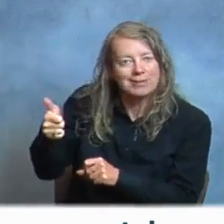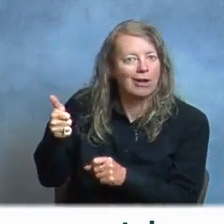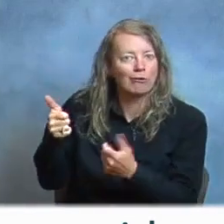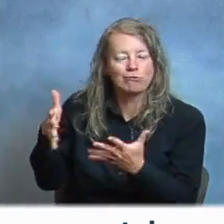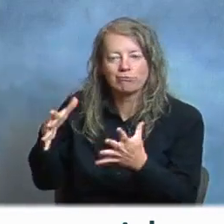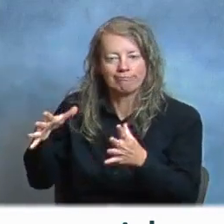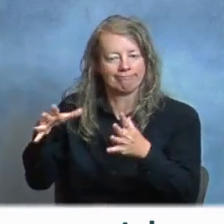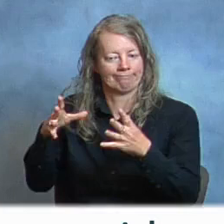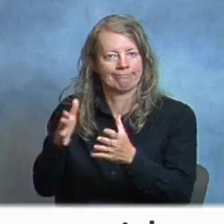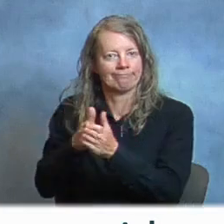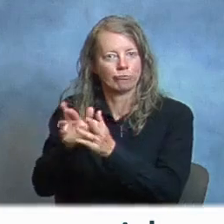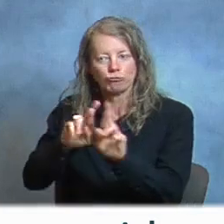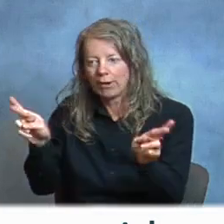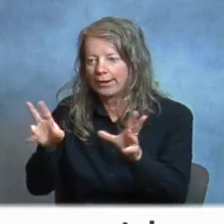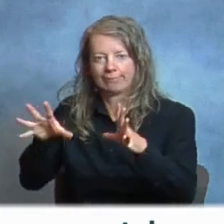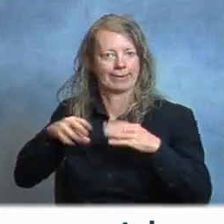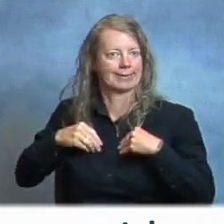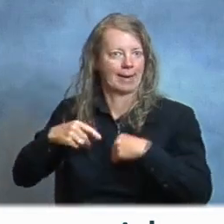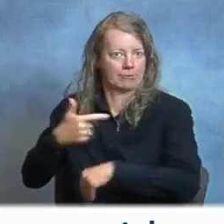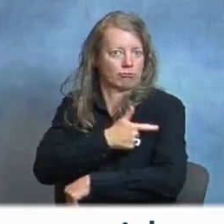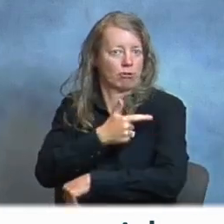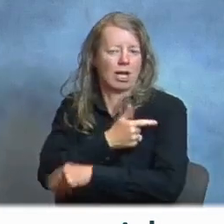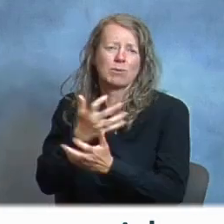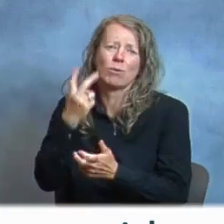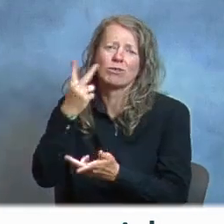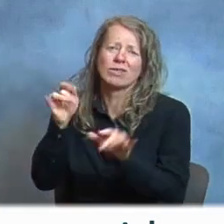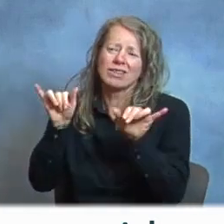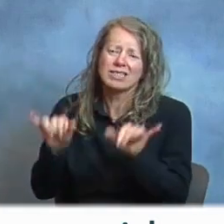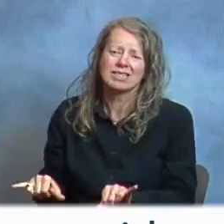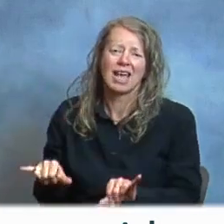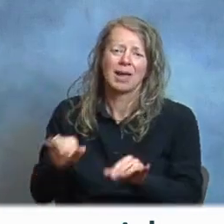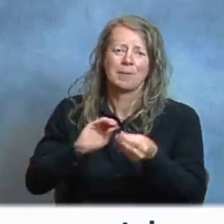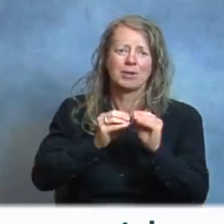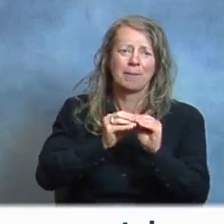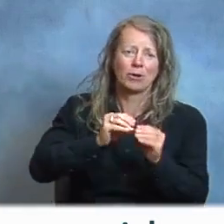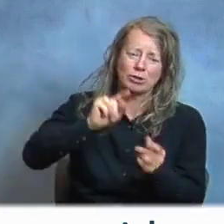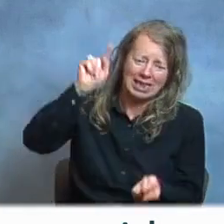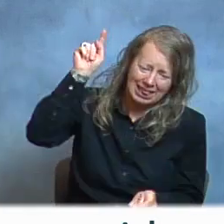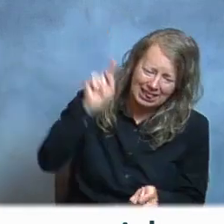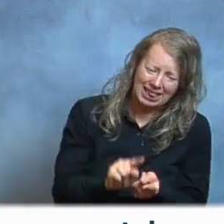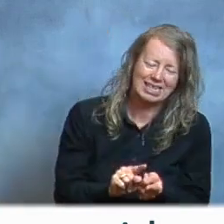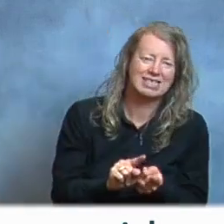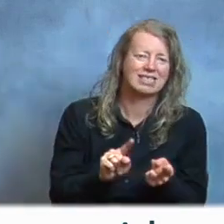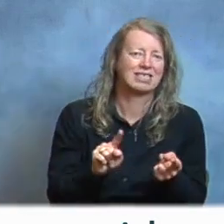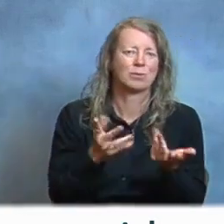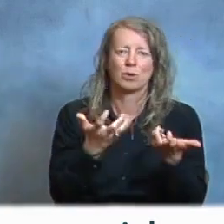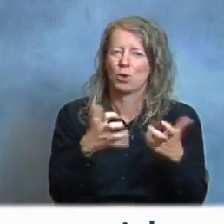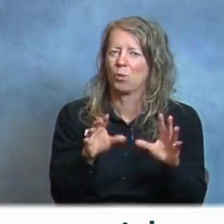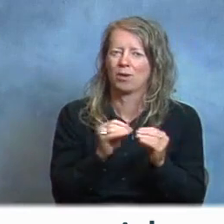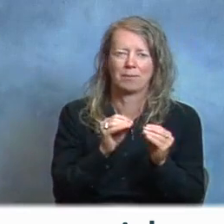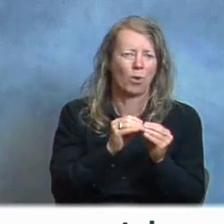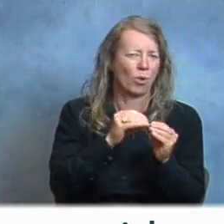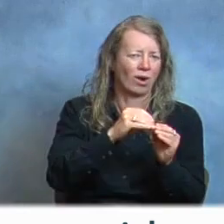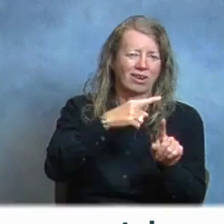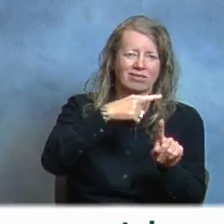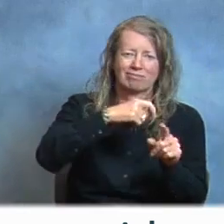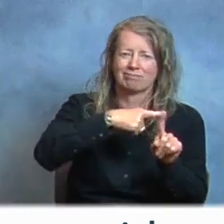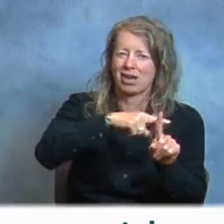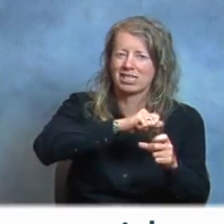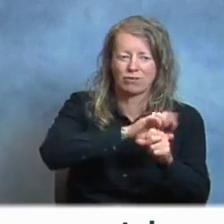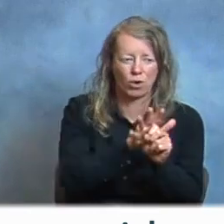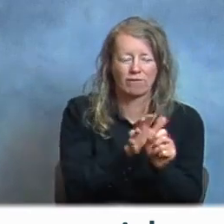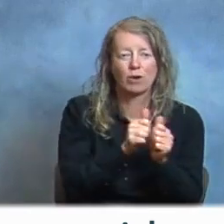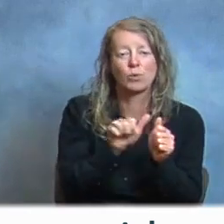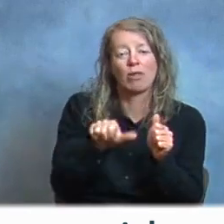vaccine. We want to see that same decrease in new cases over time with other groups and have them